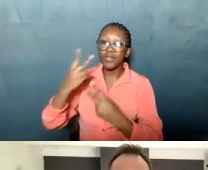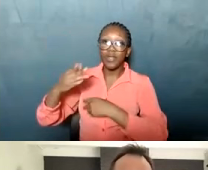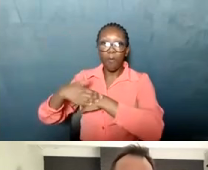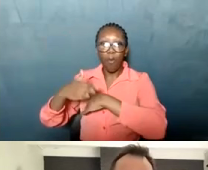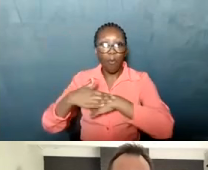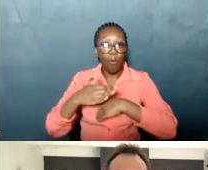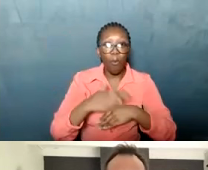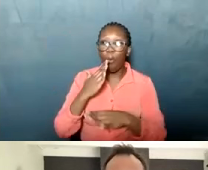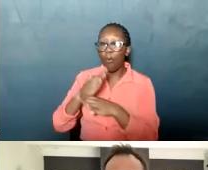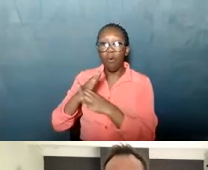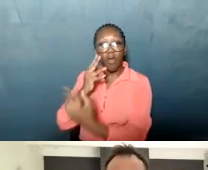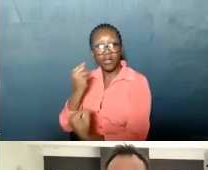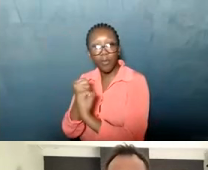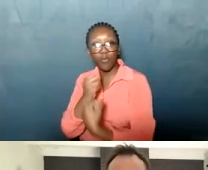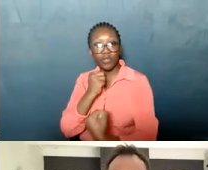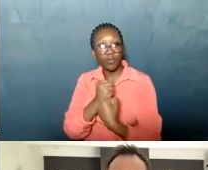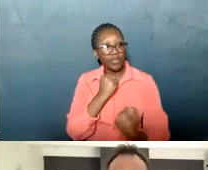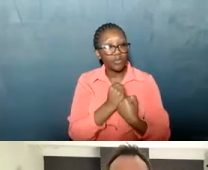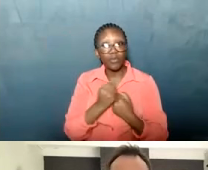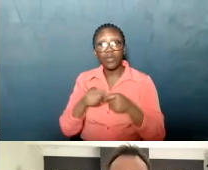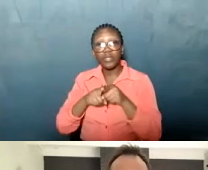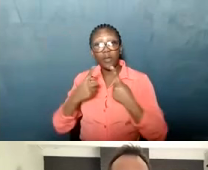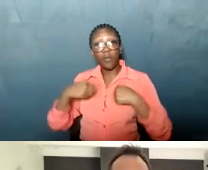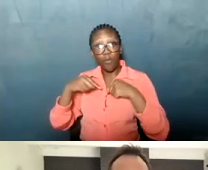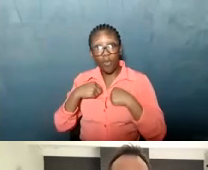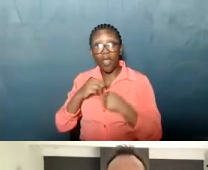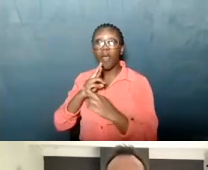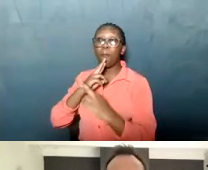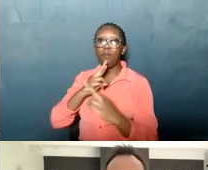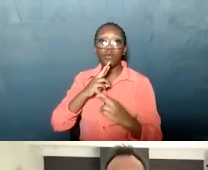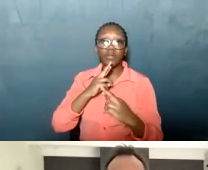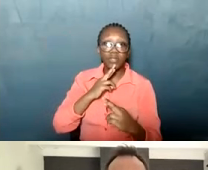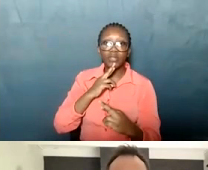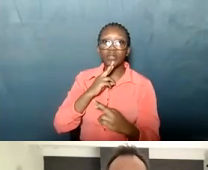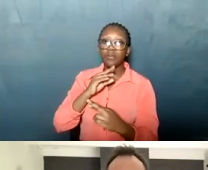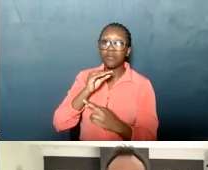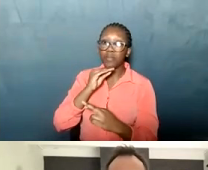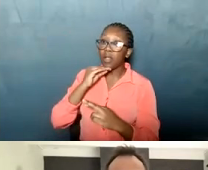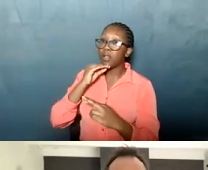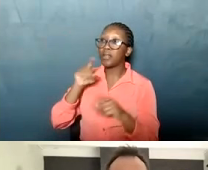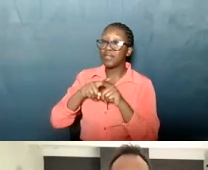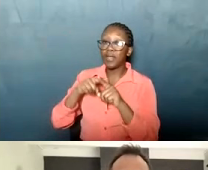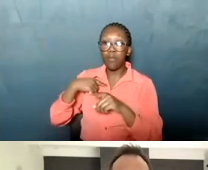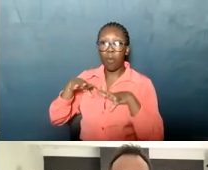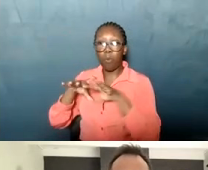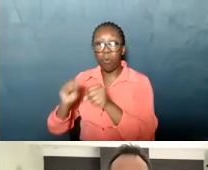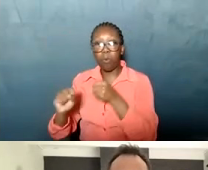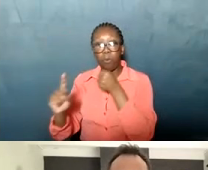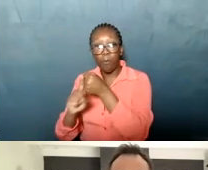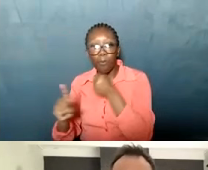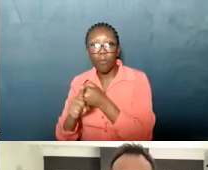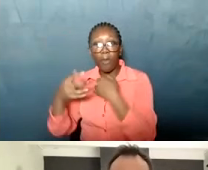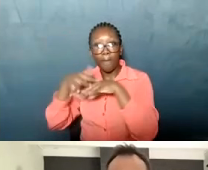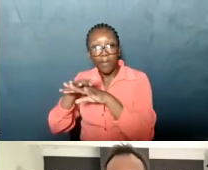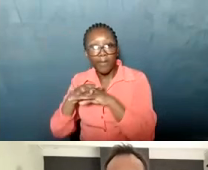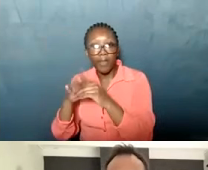support continue as the World Report on Hearing recommendations are implemented and included also